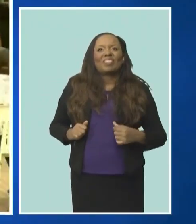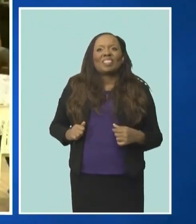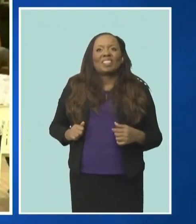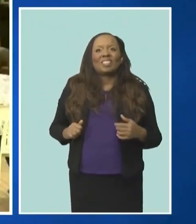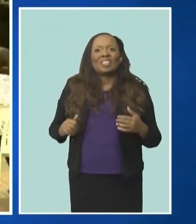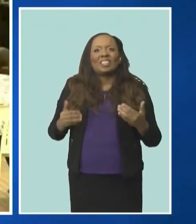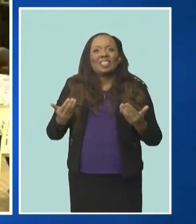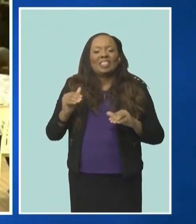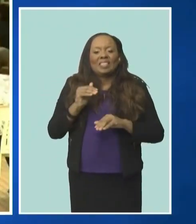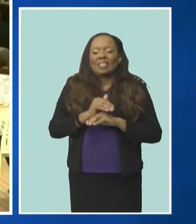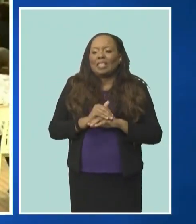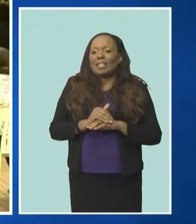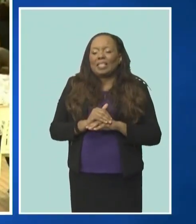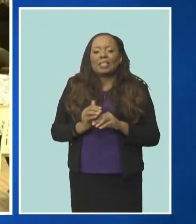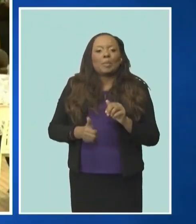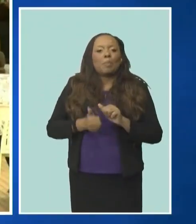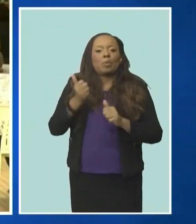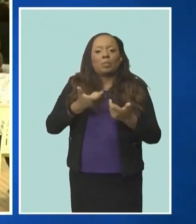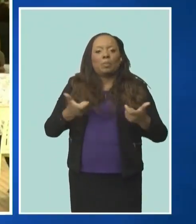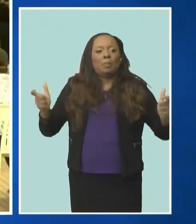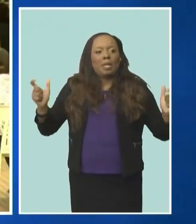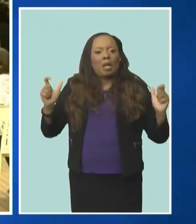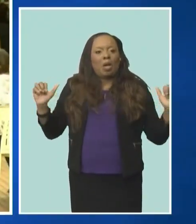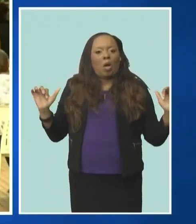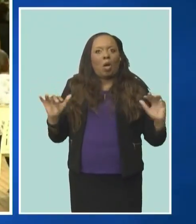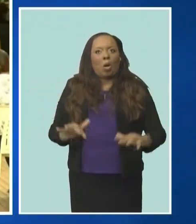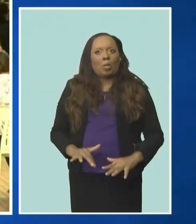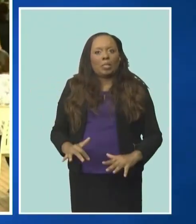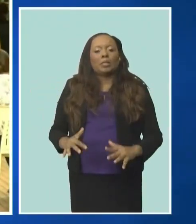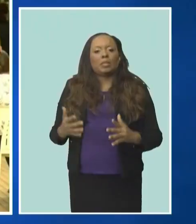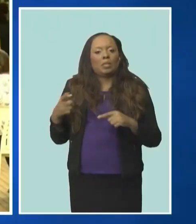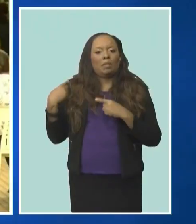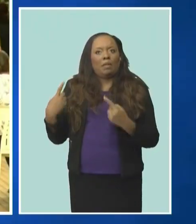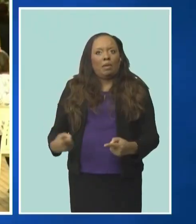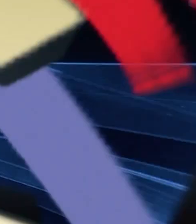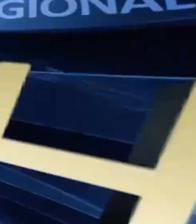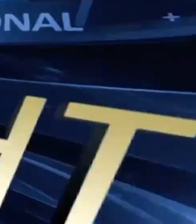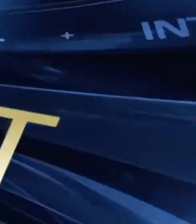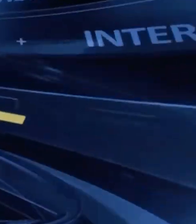seen since the start of the Grand Market. That's it from us, Pearson.